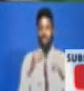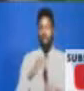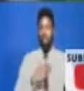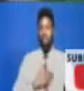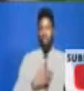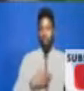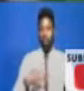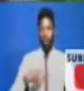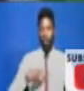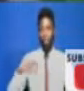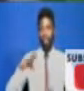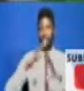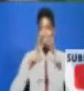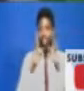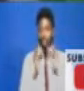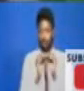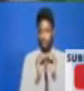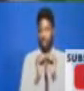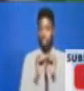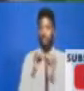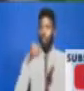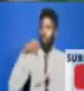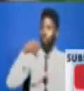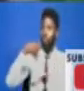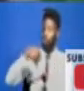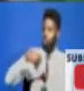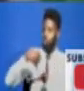that includes